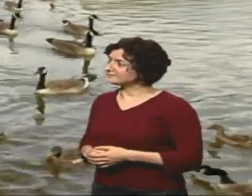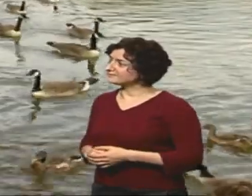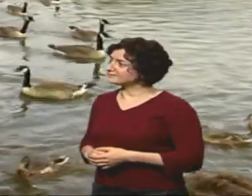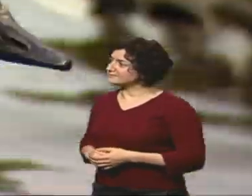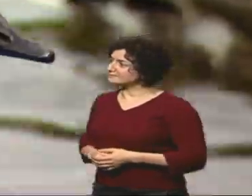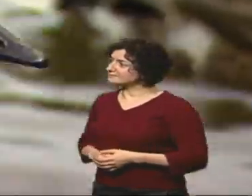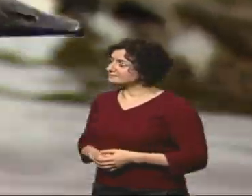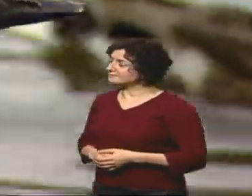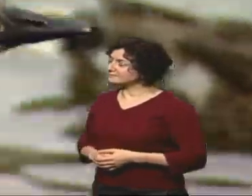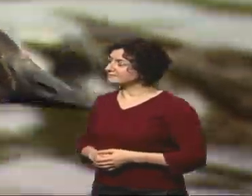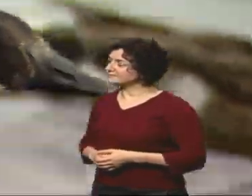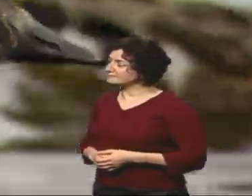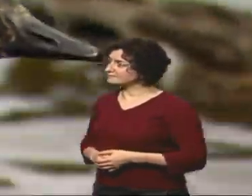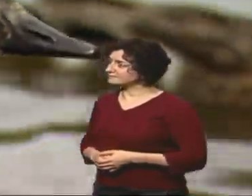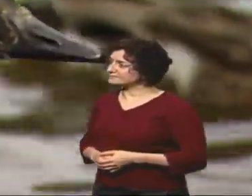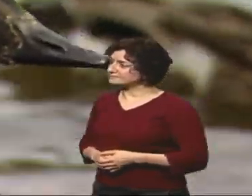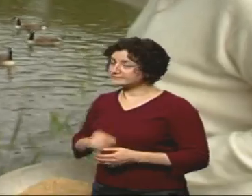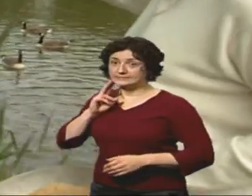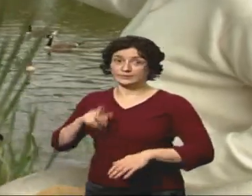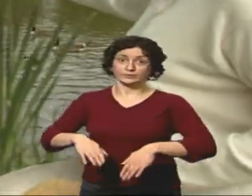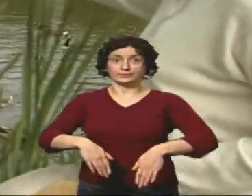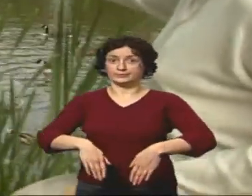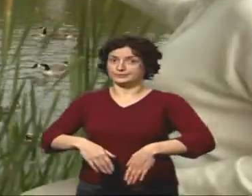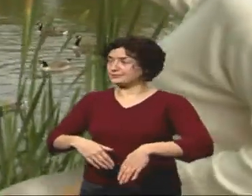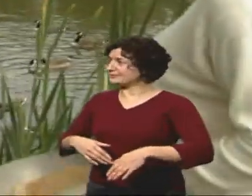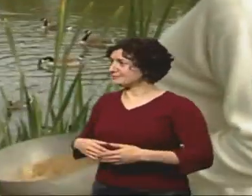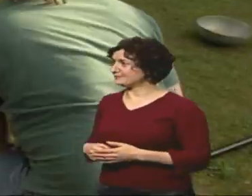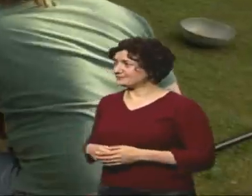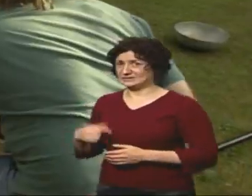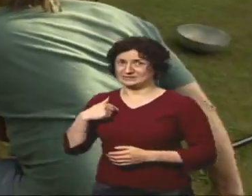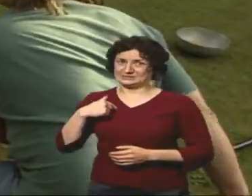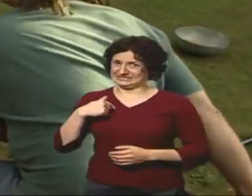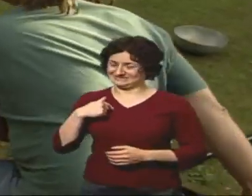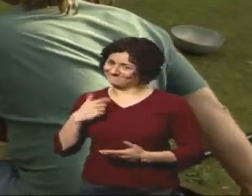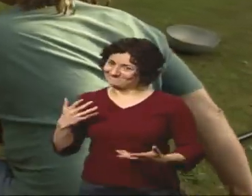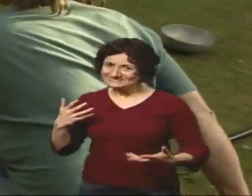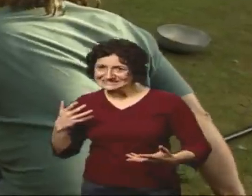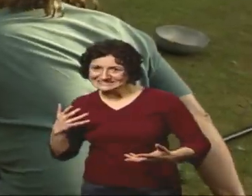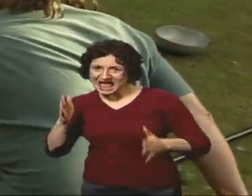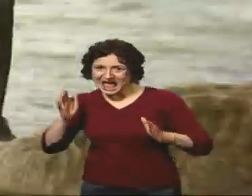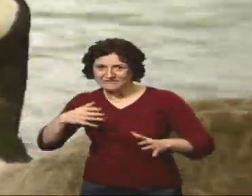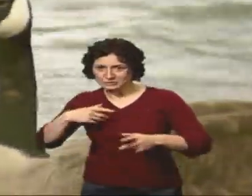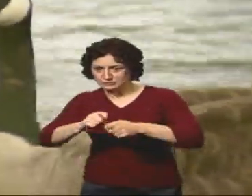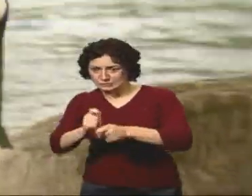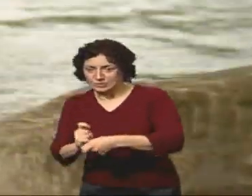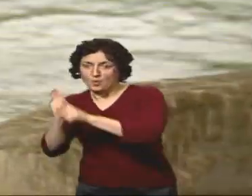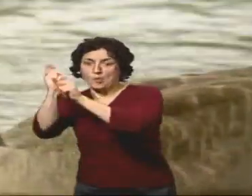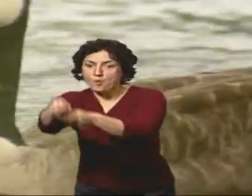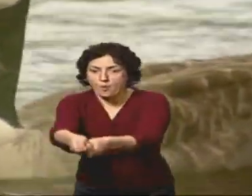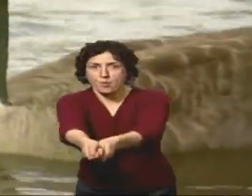over now. Our first and probably most difficult task was to catch the bird, using a piece of equipment called a swan hook.